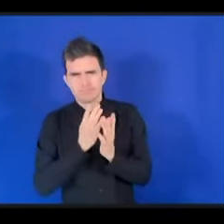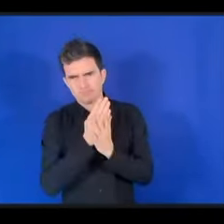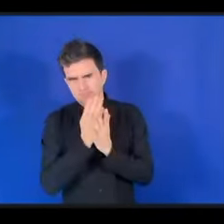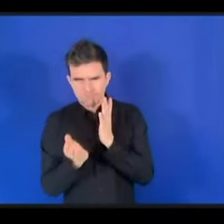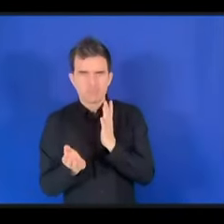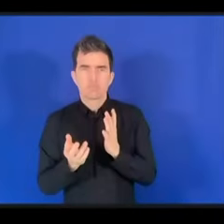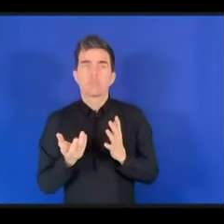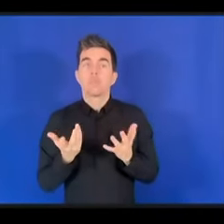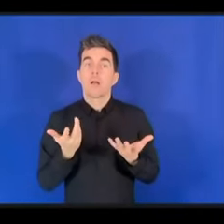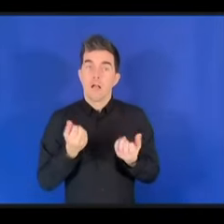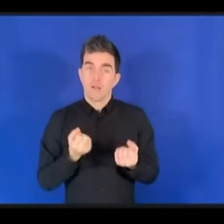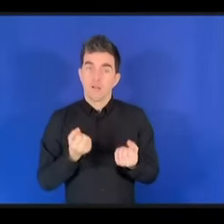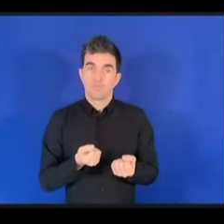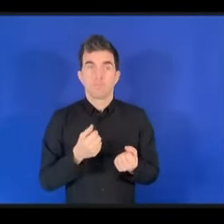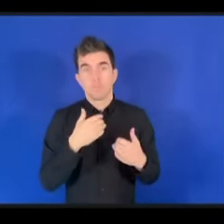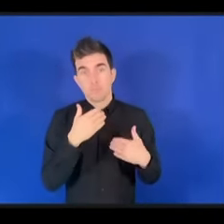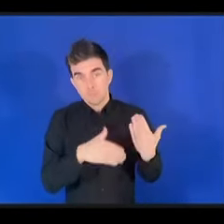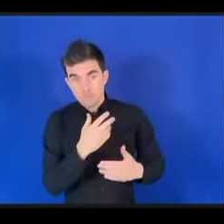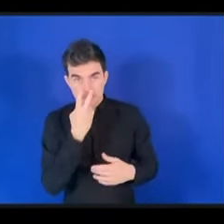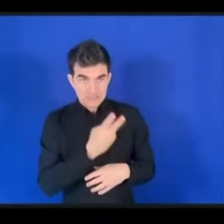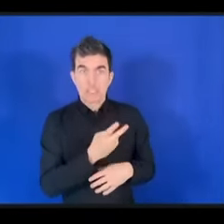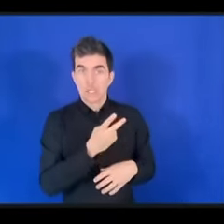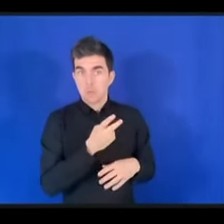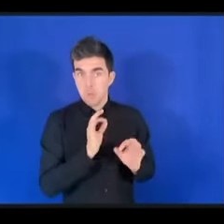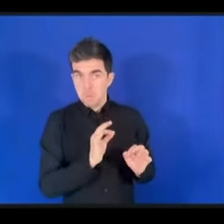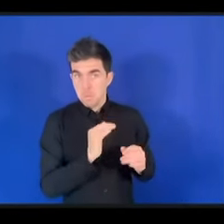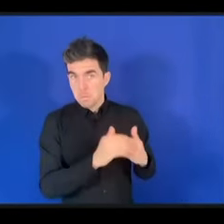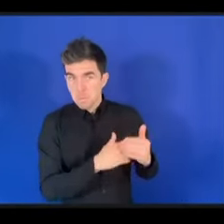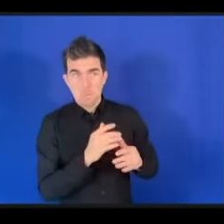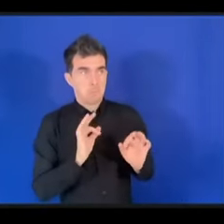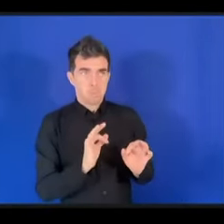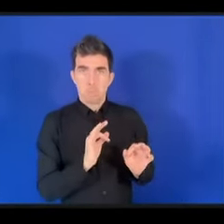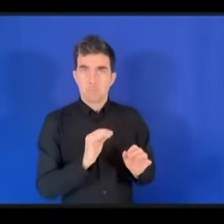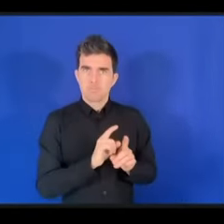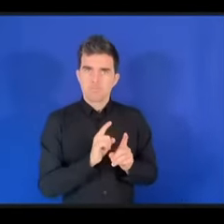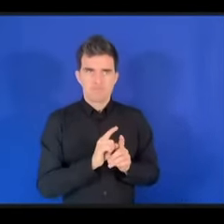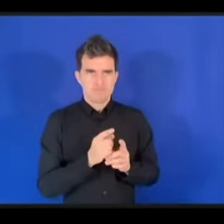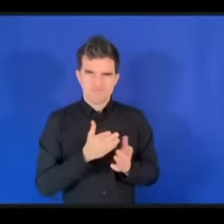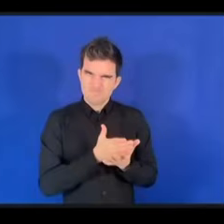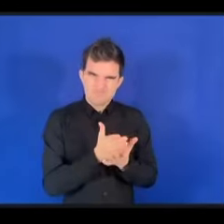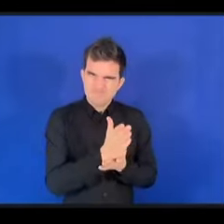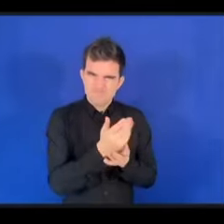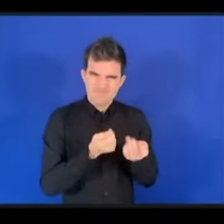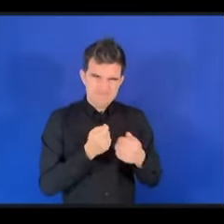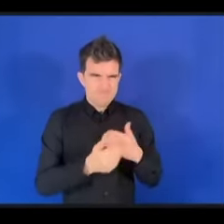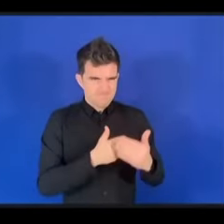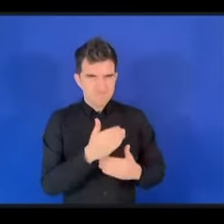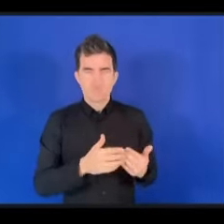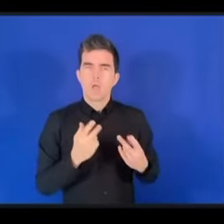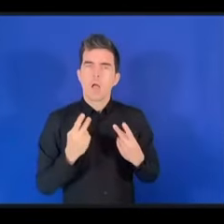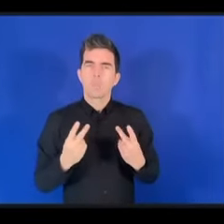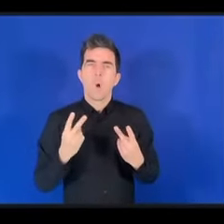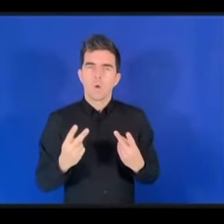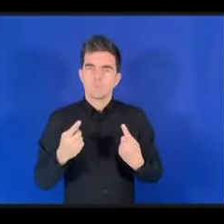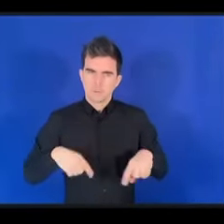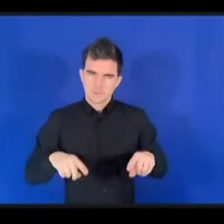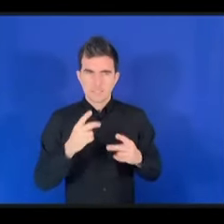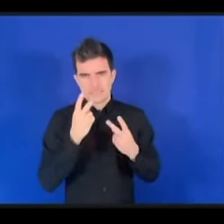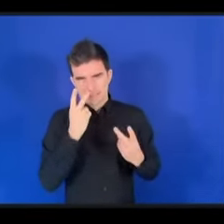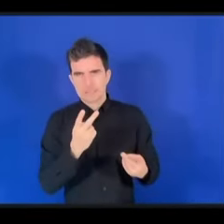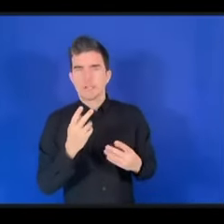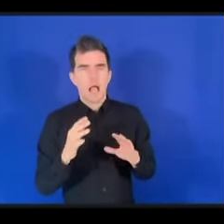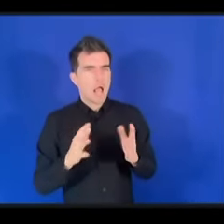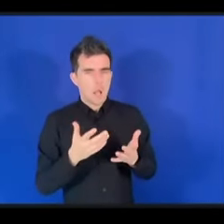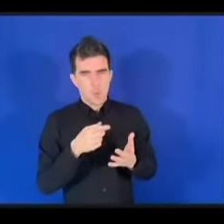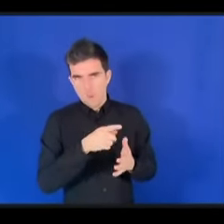to emphasize its success as it continues to evolve and adapt, as shown in our response to the COVID pandemic. Over